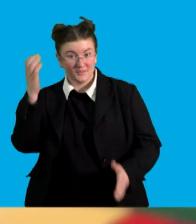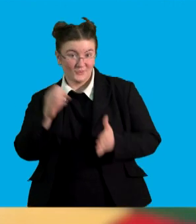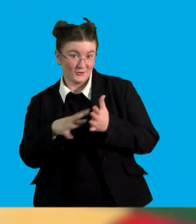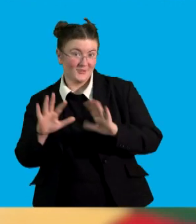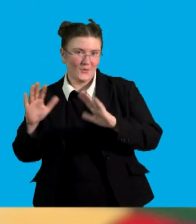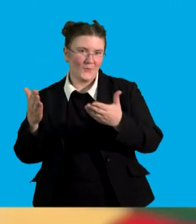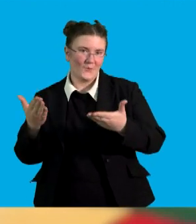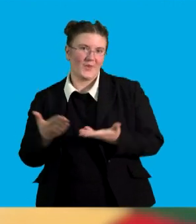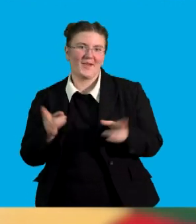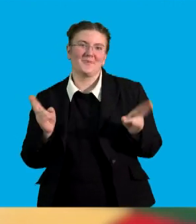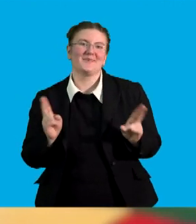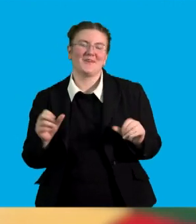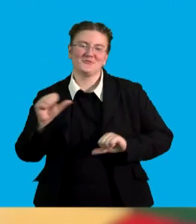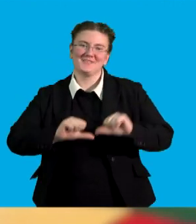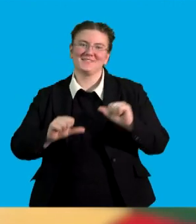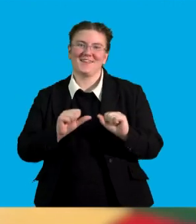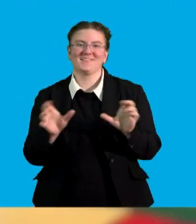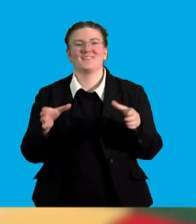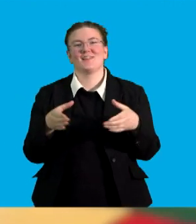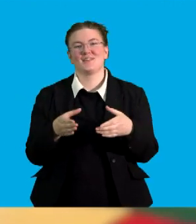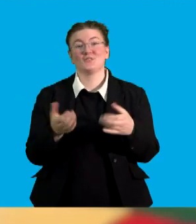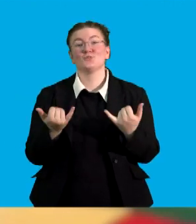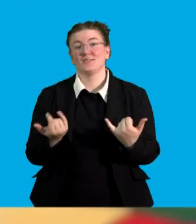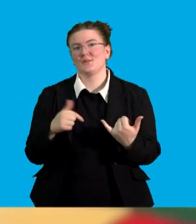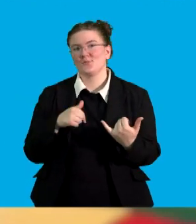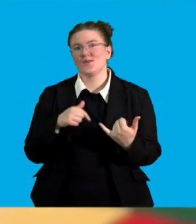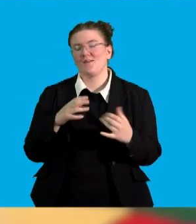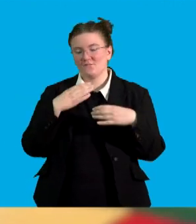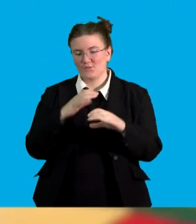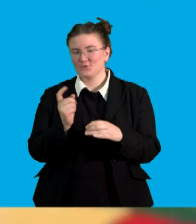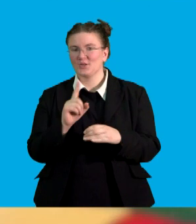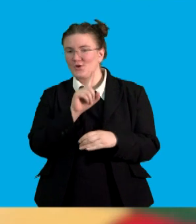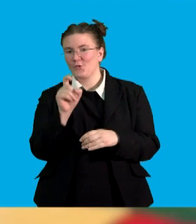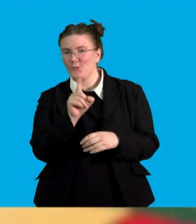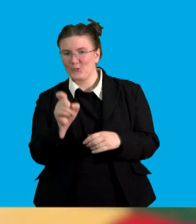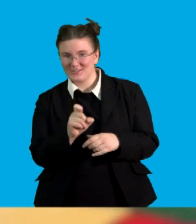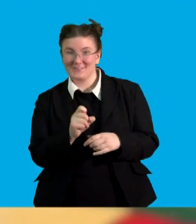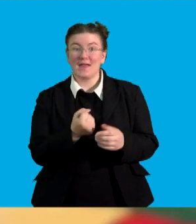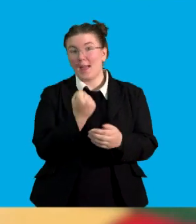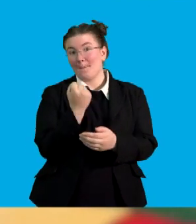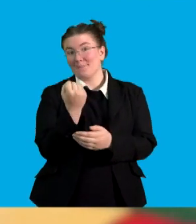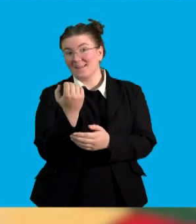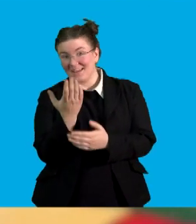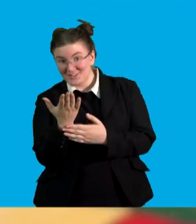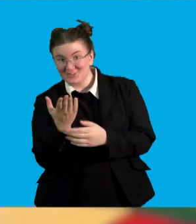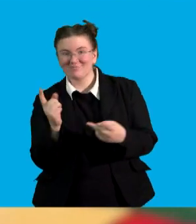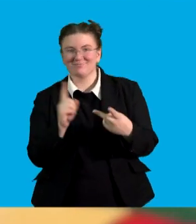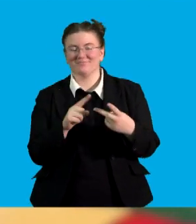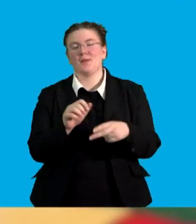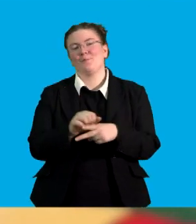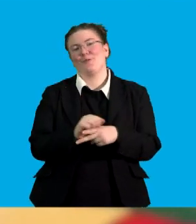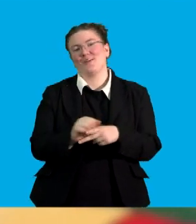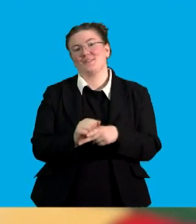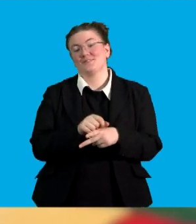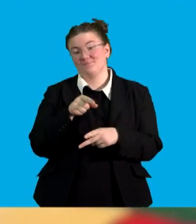Hello learners and welcome to your Natural Sciences lesson. So today we're going to be doing application questions and practice questions that are based on the